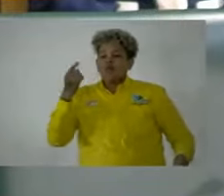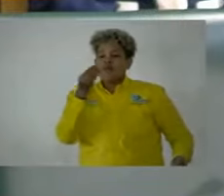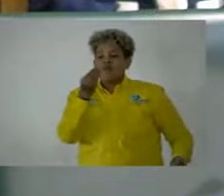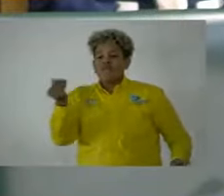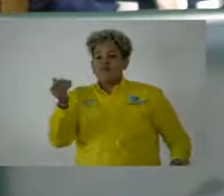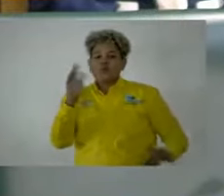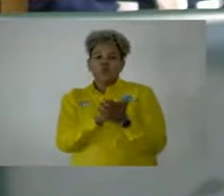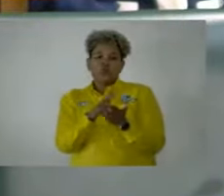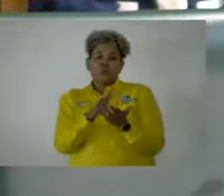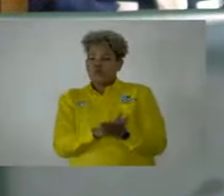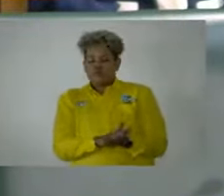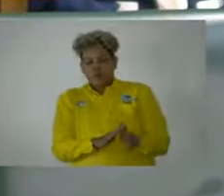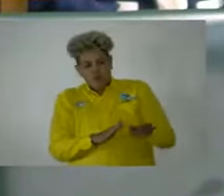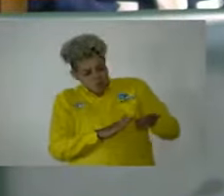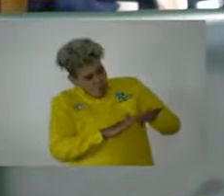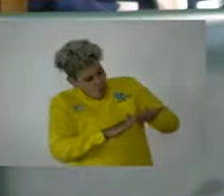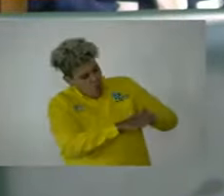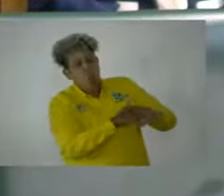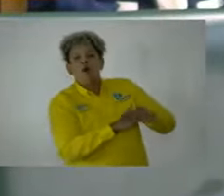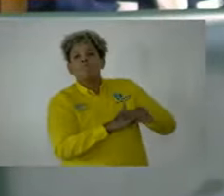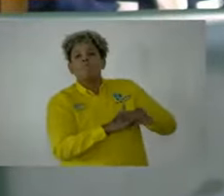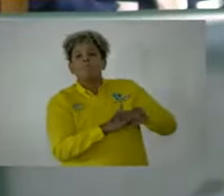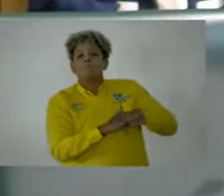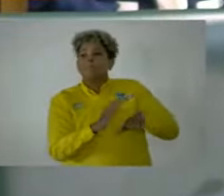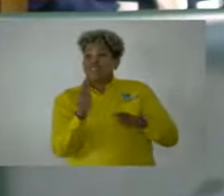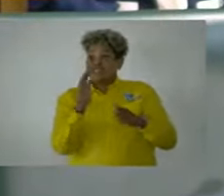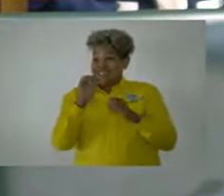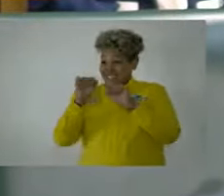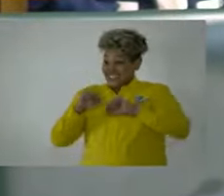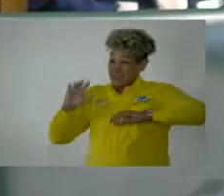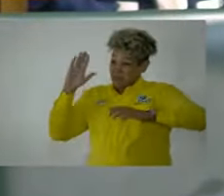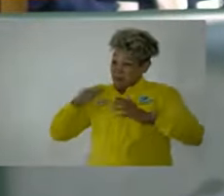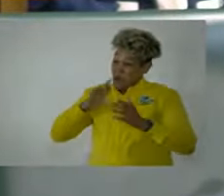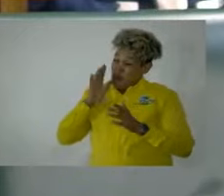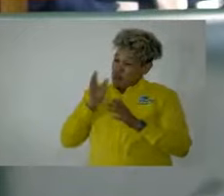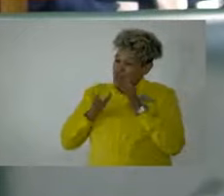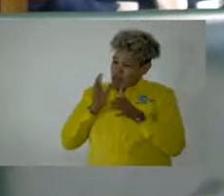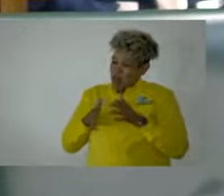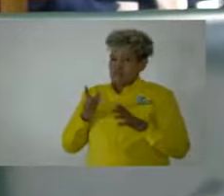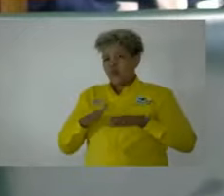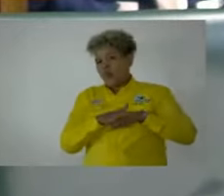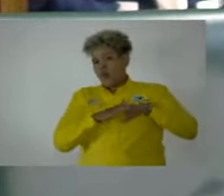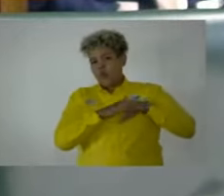on a few institutions when the system as a whole is deficient in STEAM education.